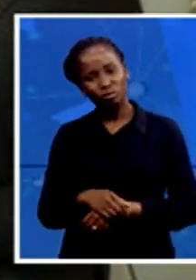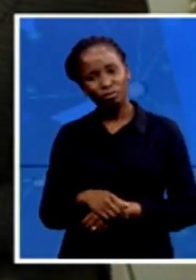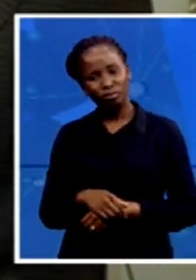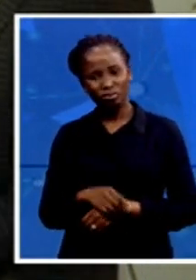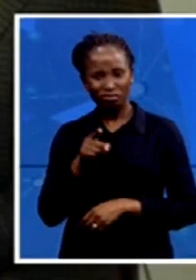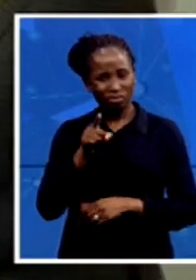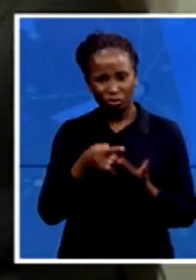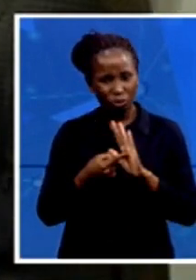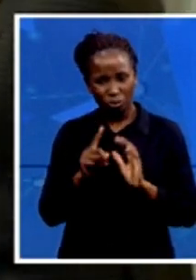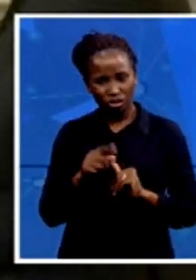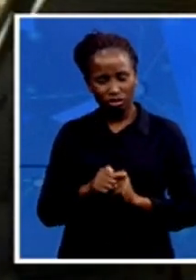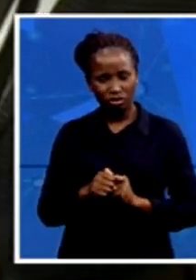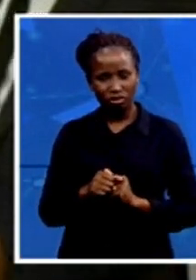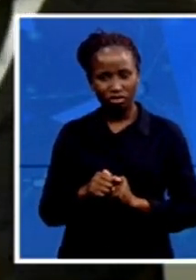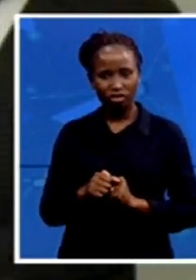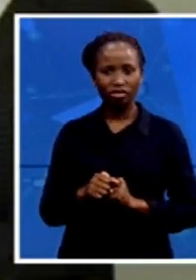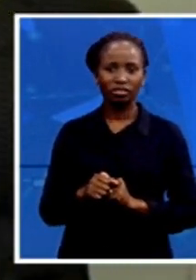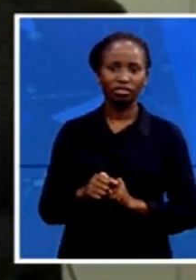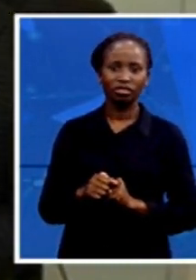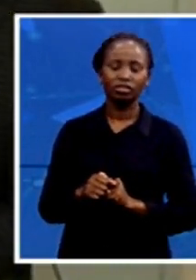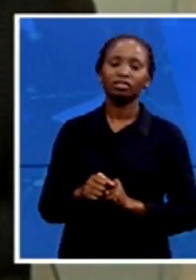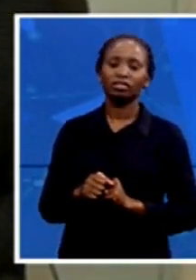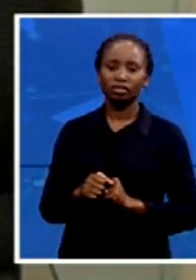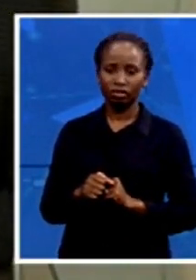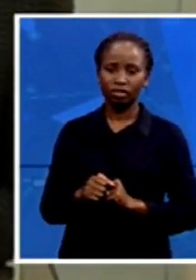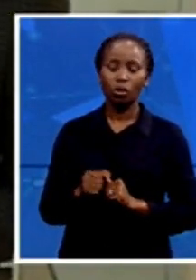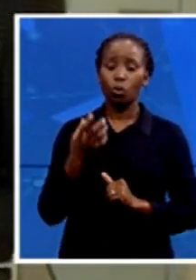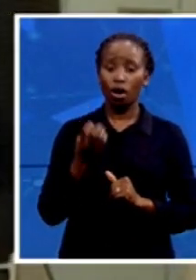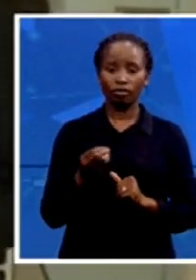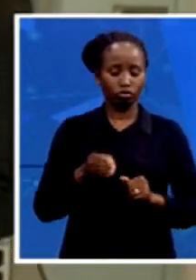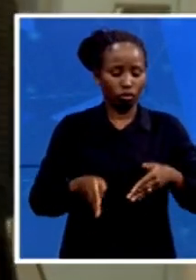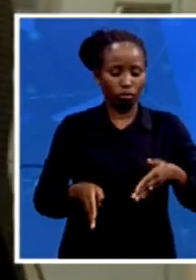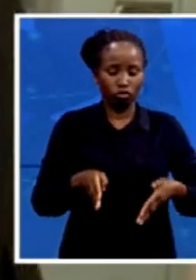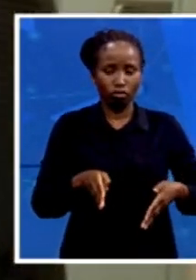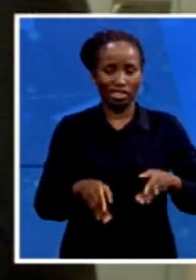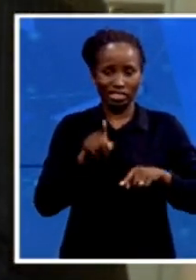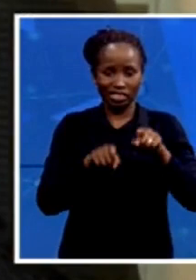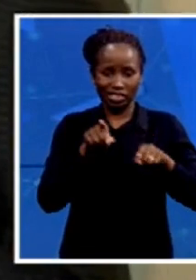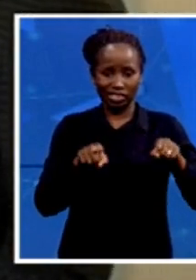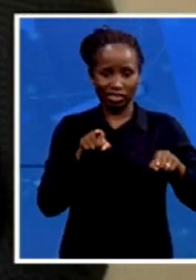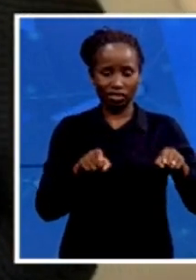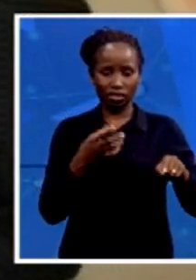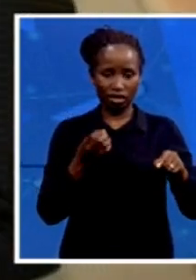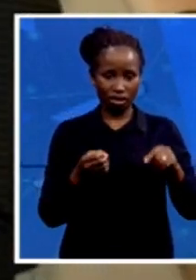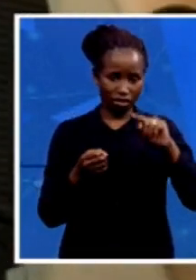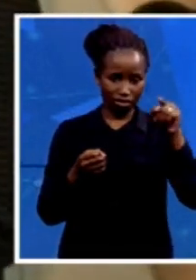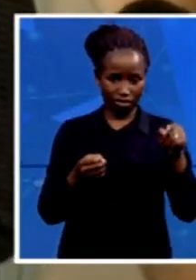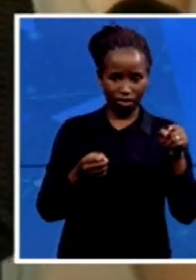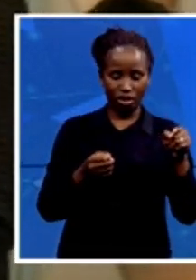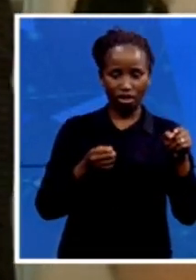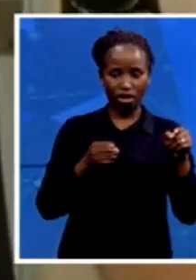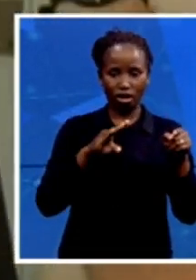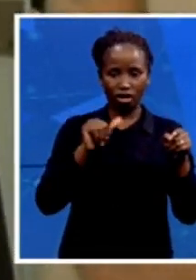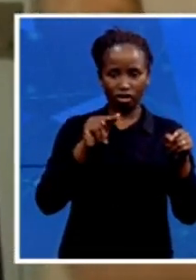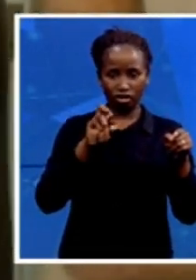essentially, we've got different components of the robot. We've got the surgeon console, and we've got the patient